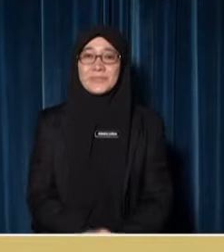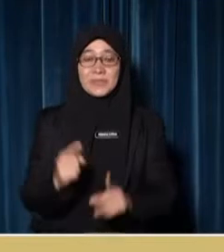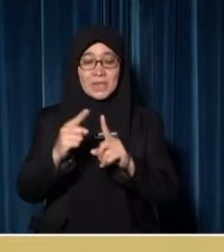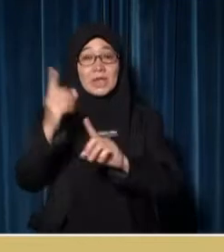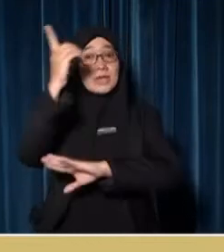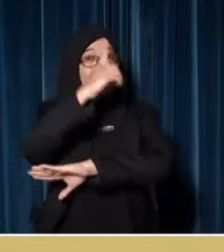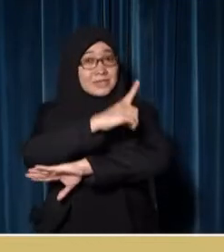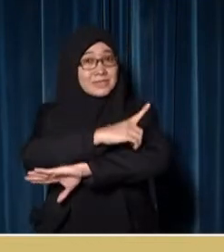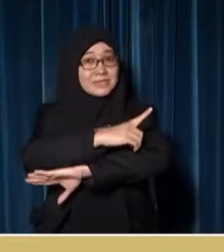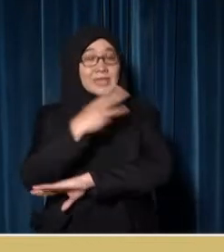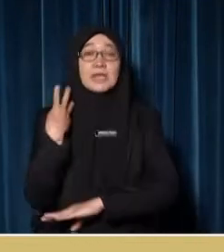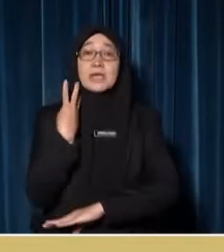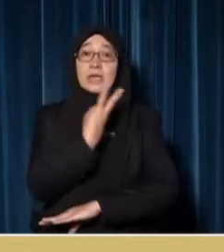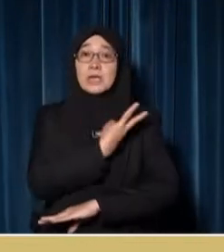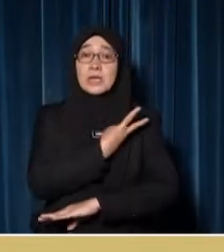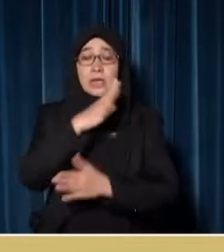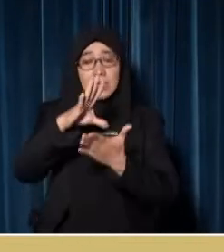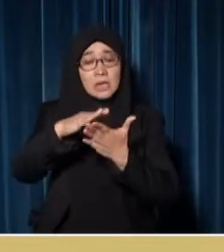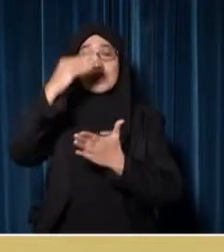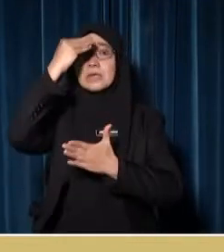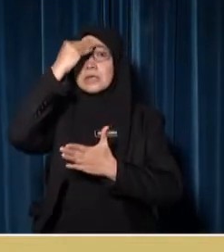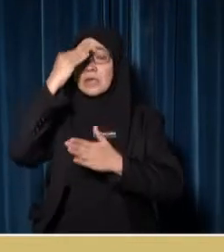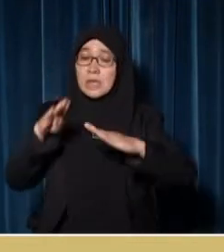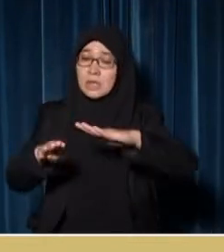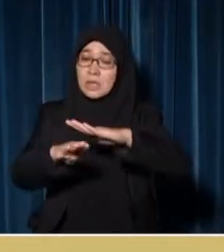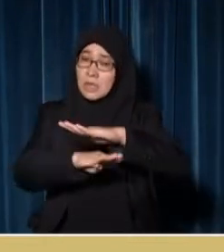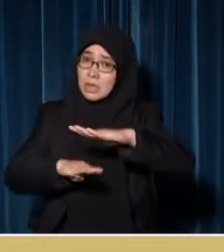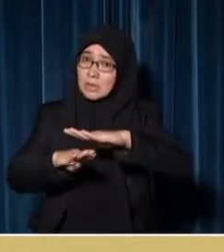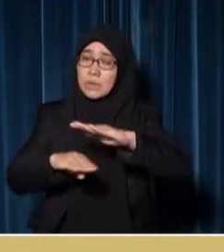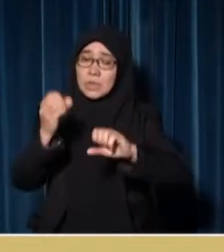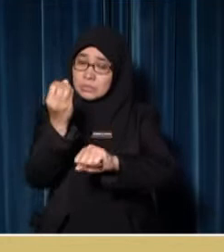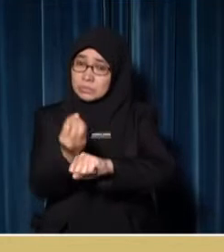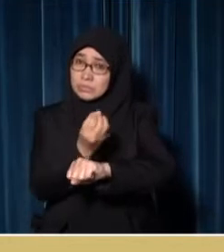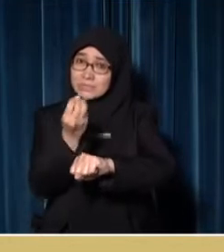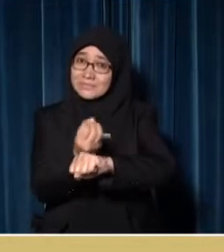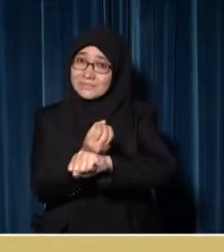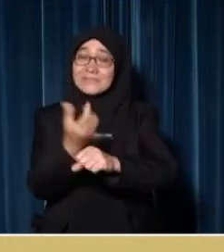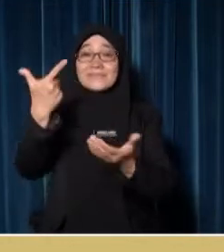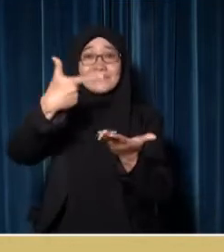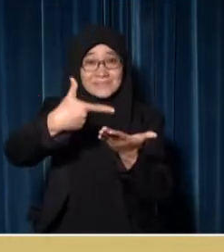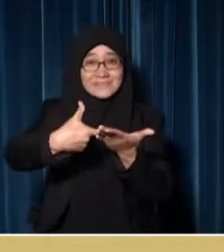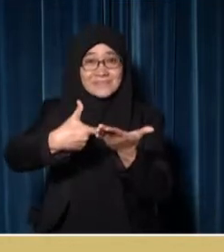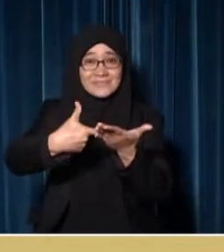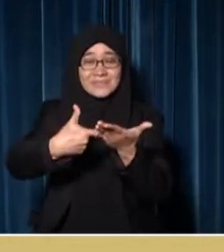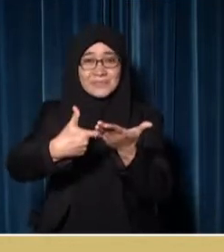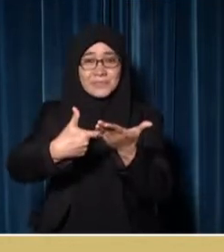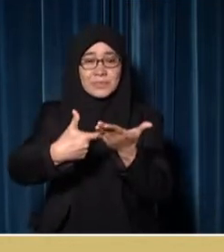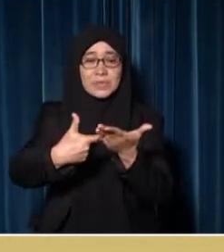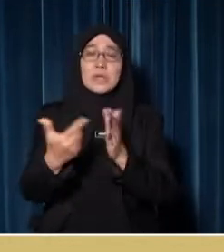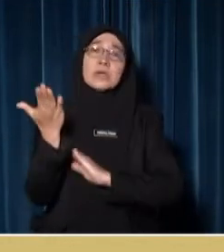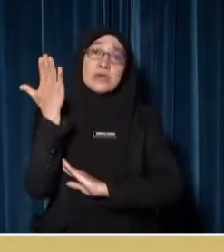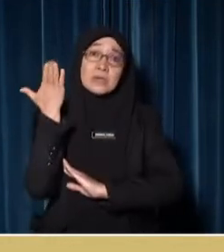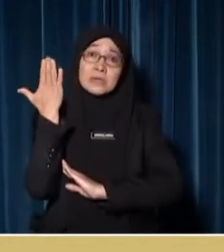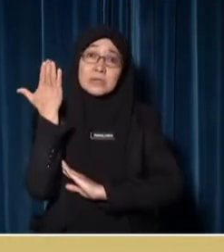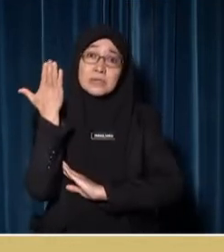Today, we are going to learn basic operations again. In the previous